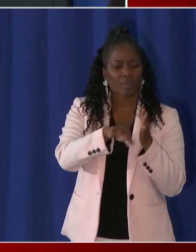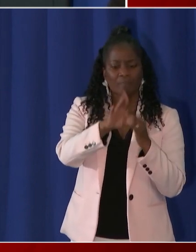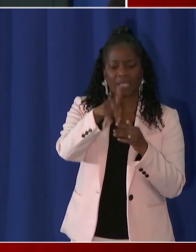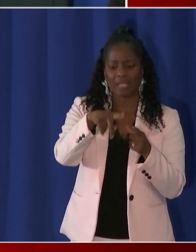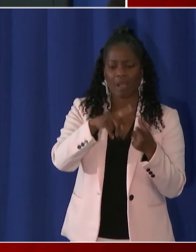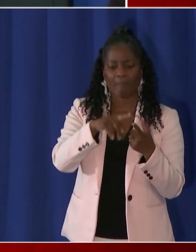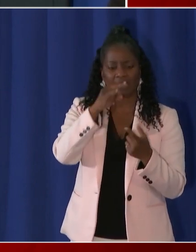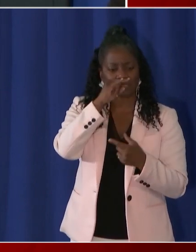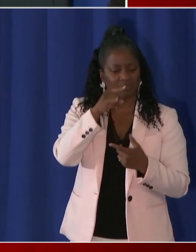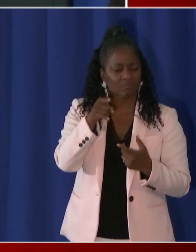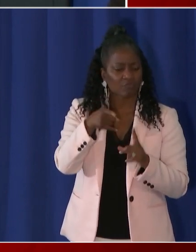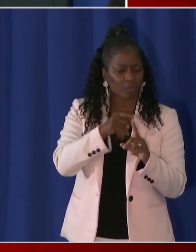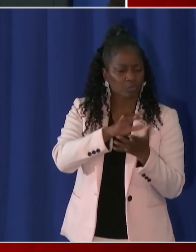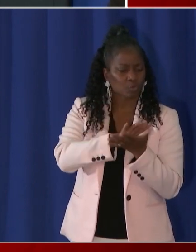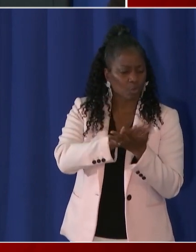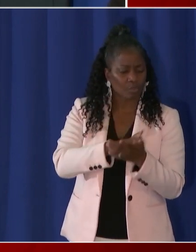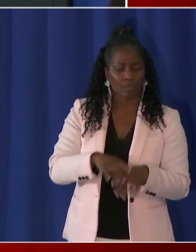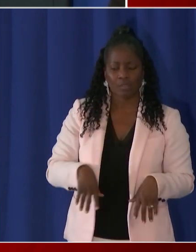up someone. And